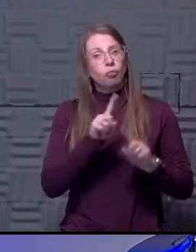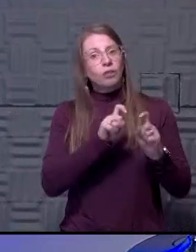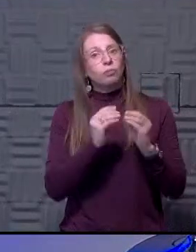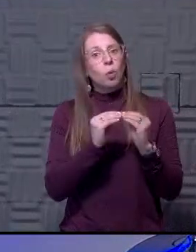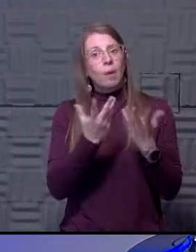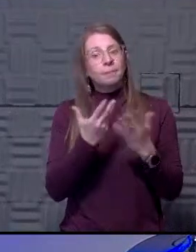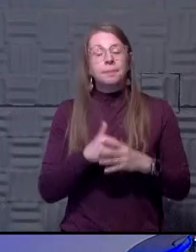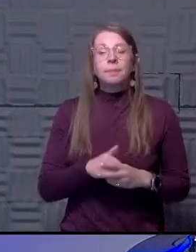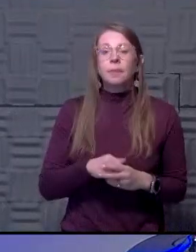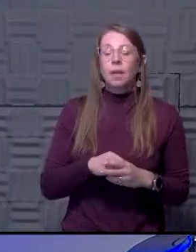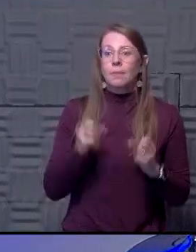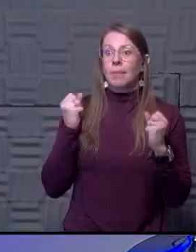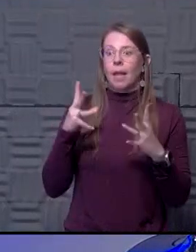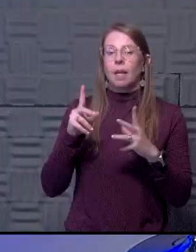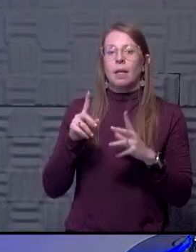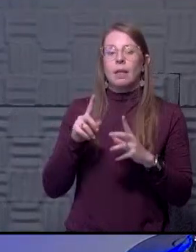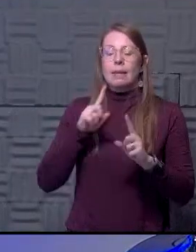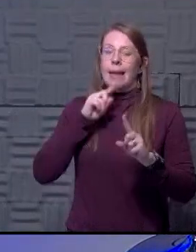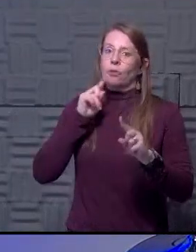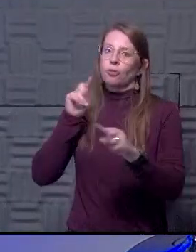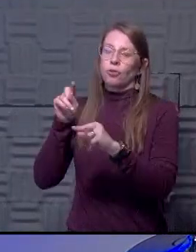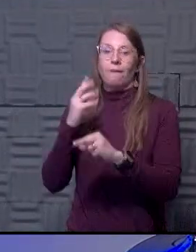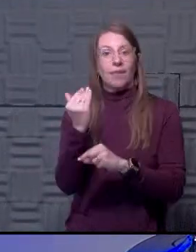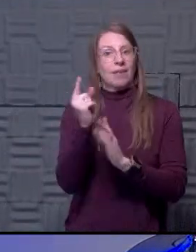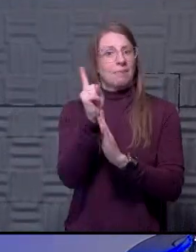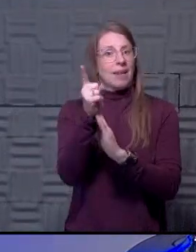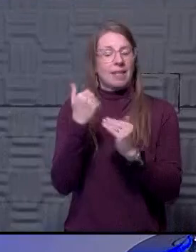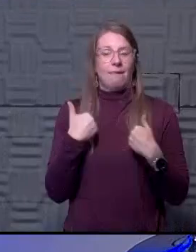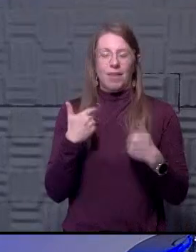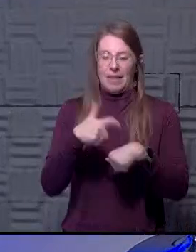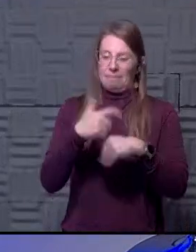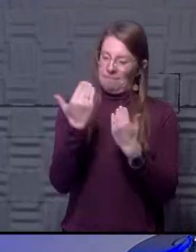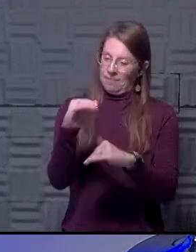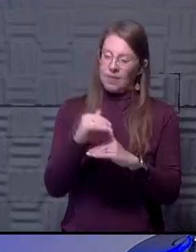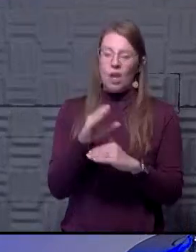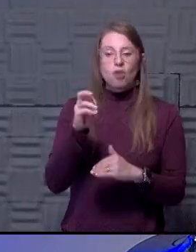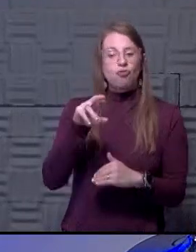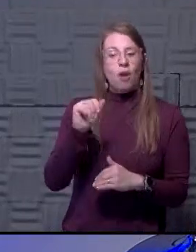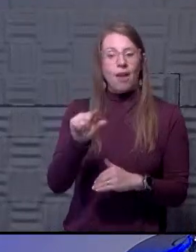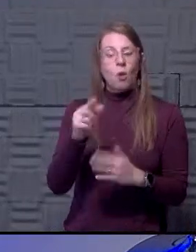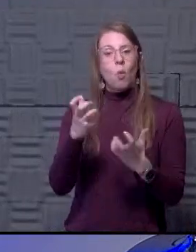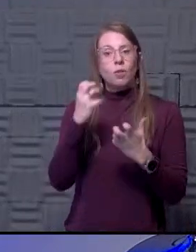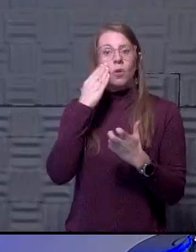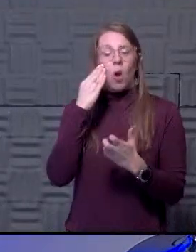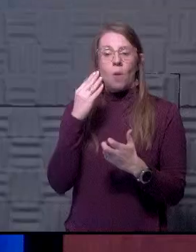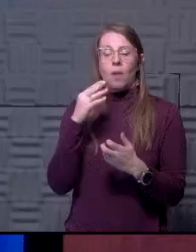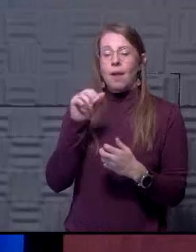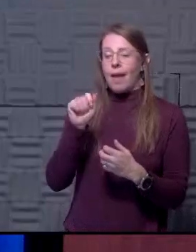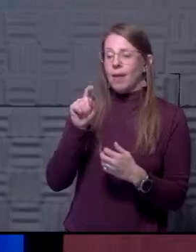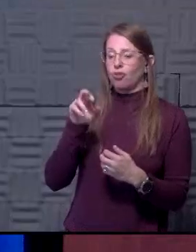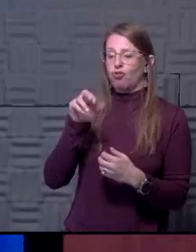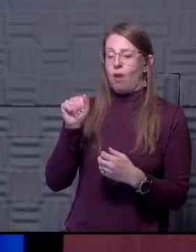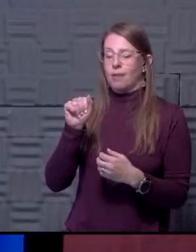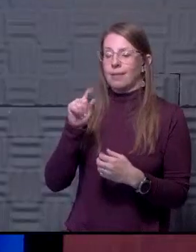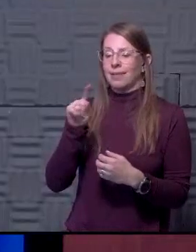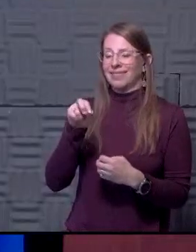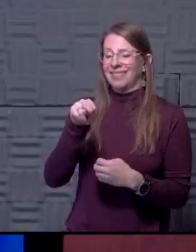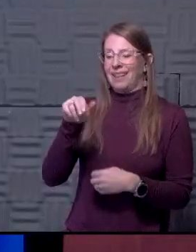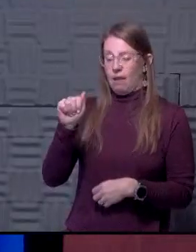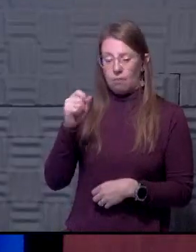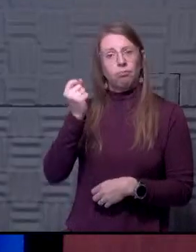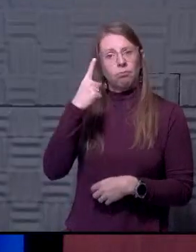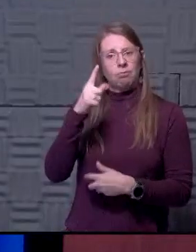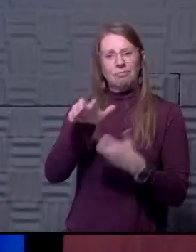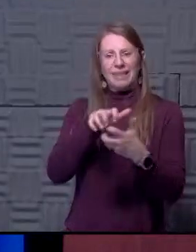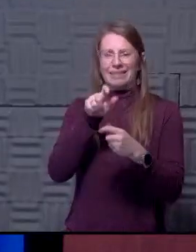We have tons of them. Let's see how many we can rock You through bet. in 15 Let's do it. minutes, all right? Craig wants to know on the AstraZeneca. He said he understands you can't